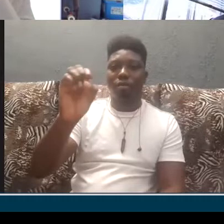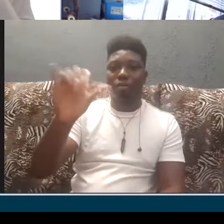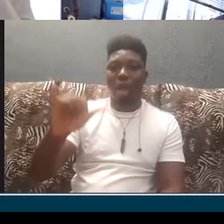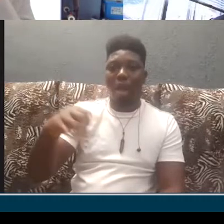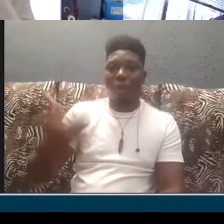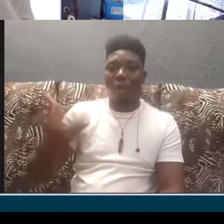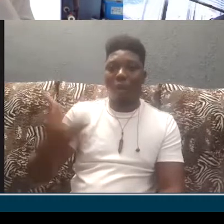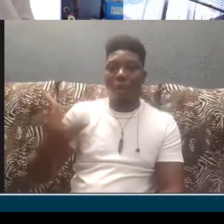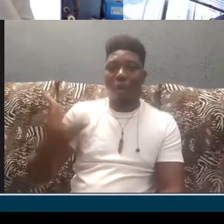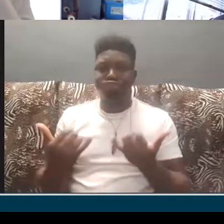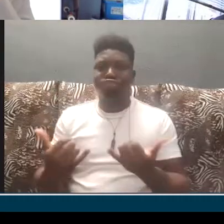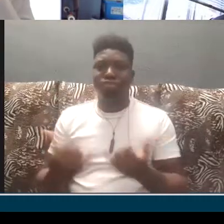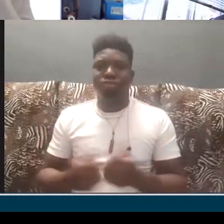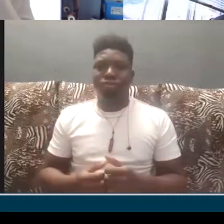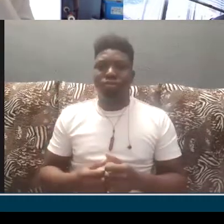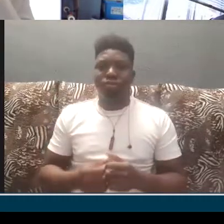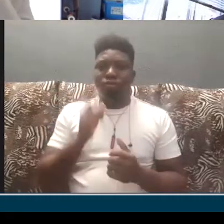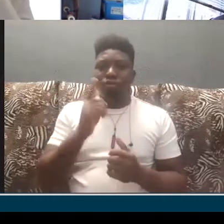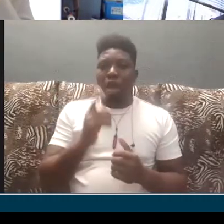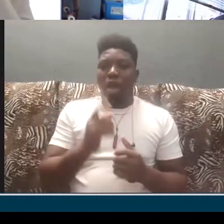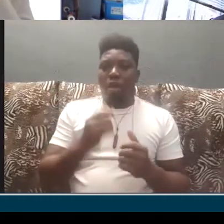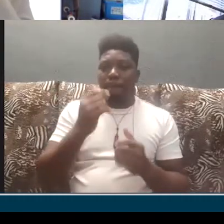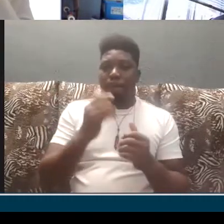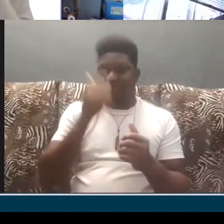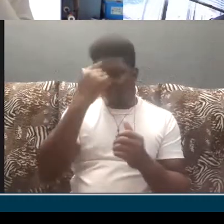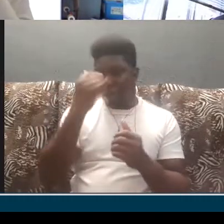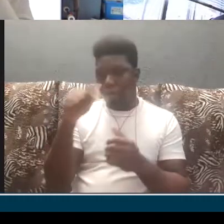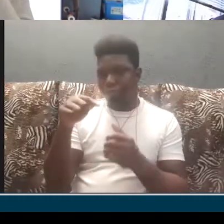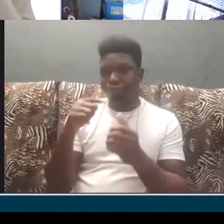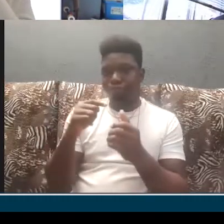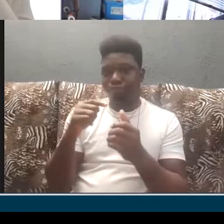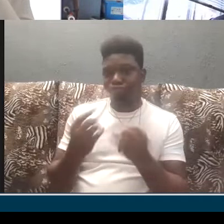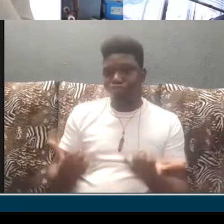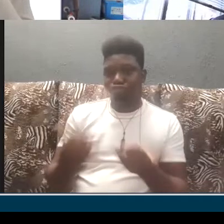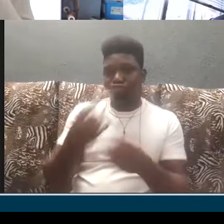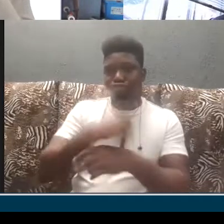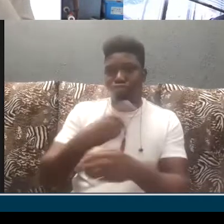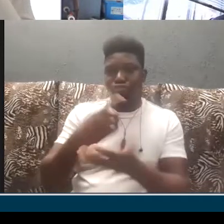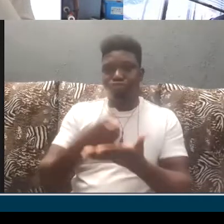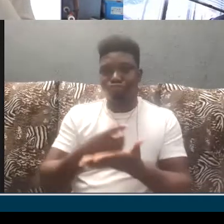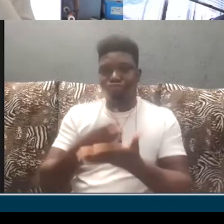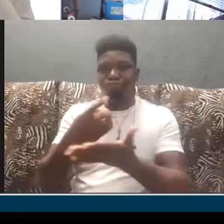this discussion today, was there a sense of, was there a thought of,